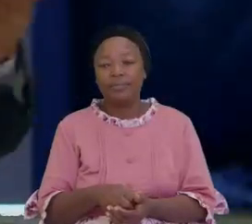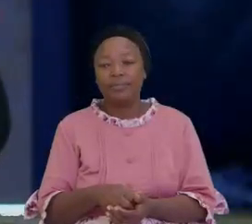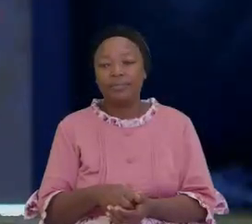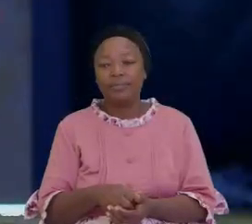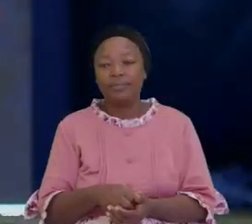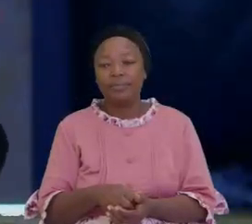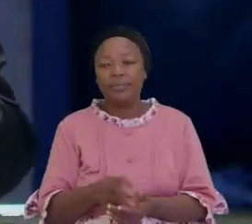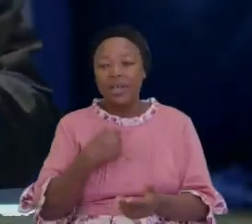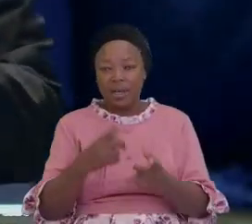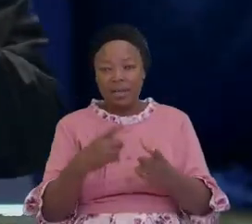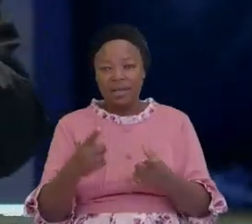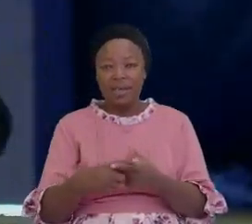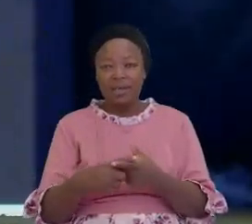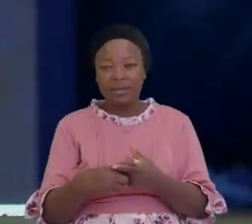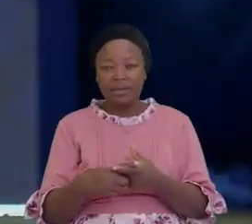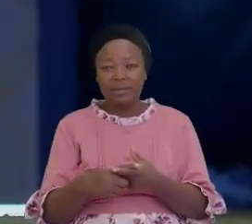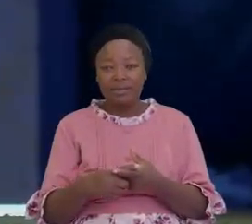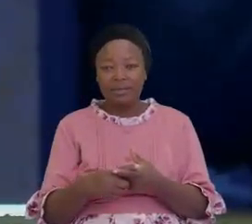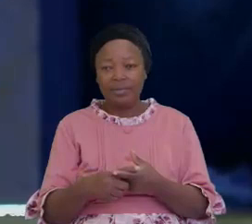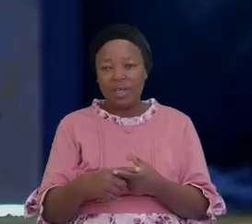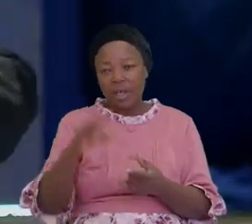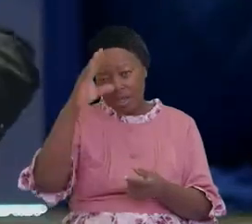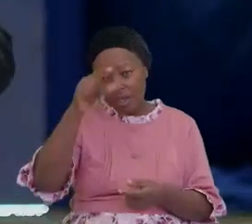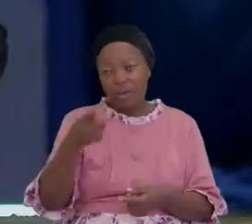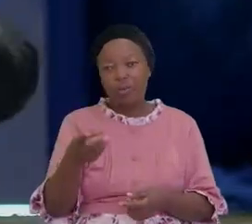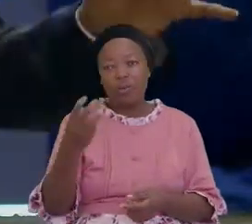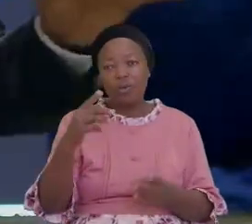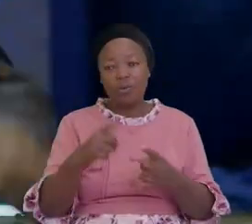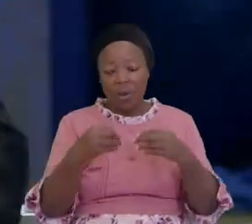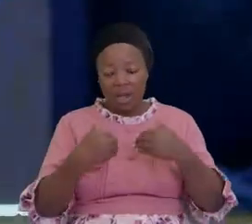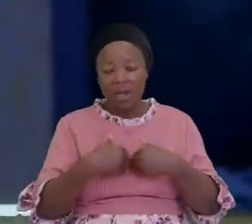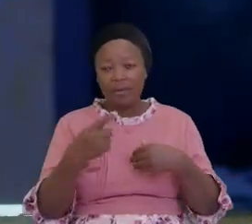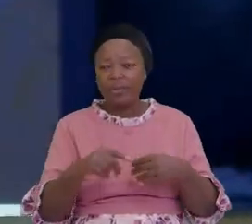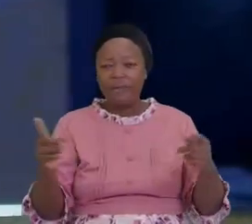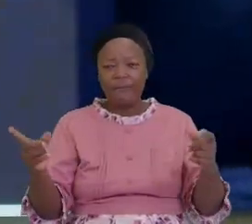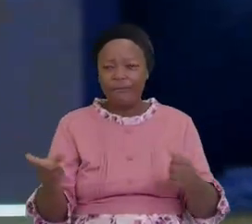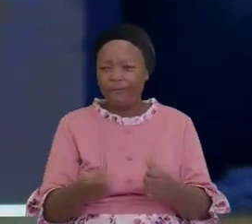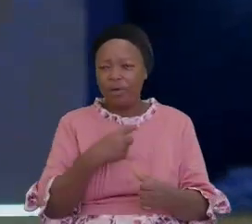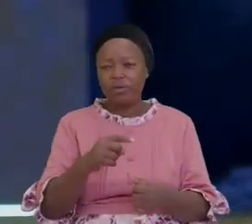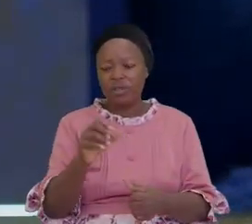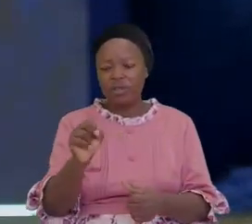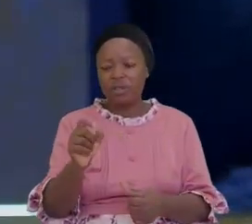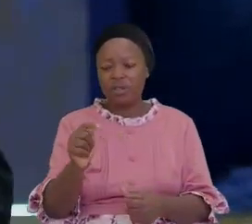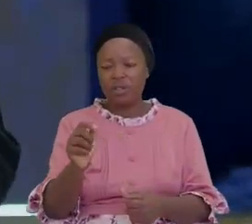And then we were to have the first stadium crusade in Lagos.